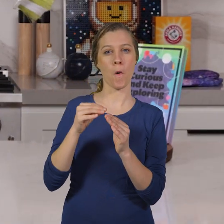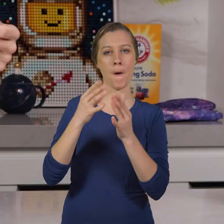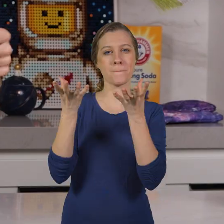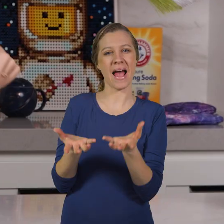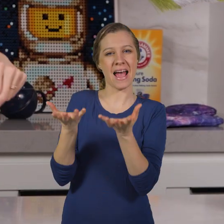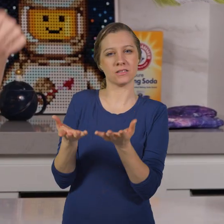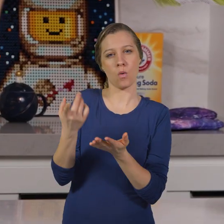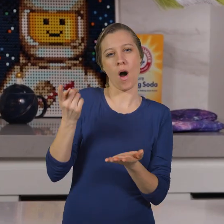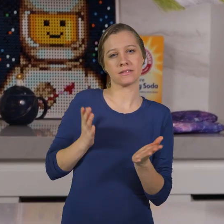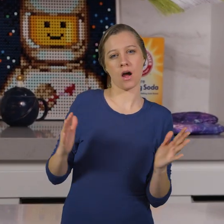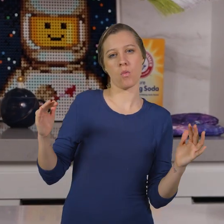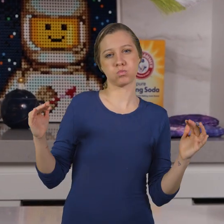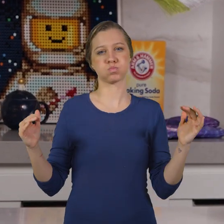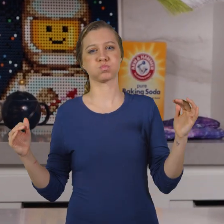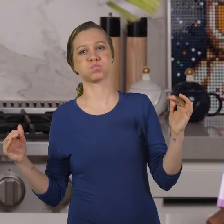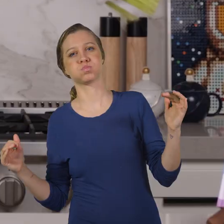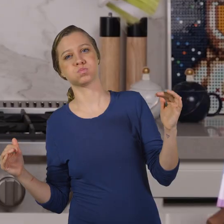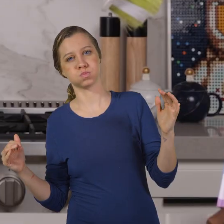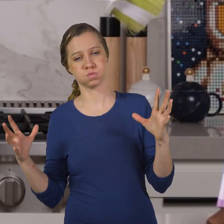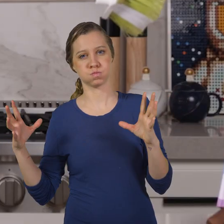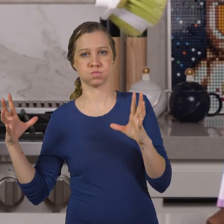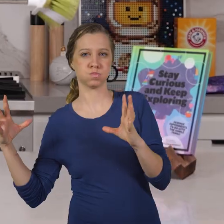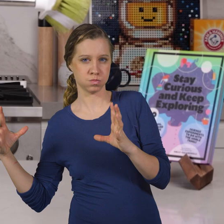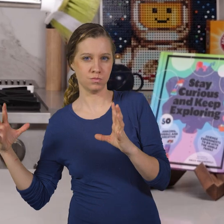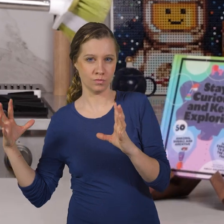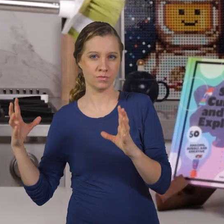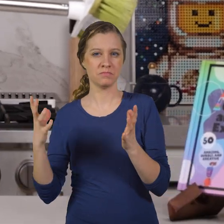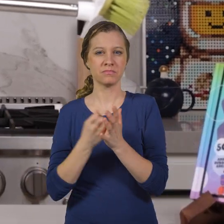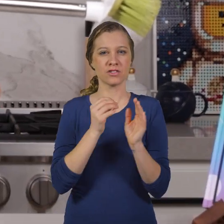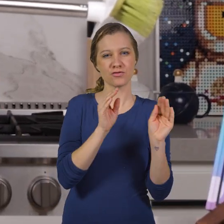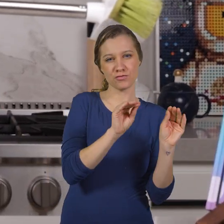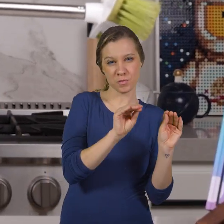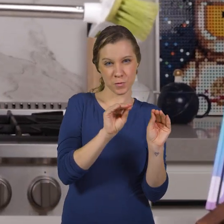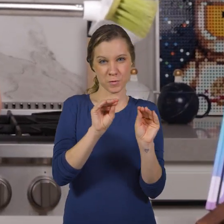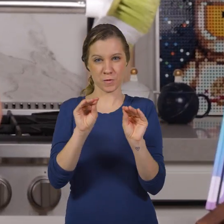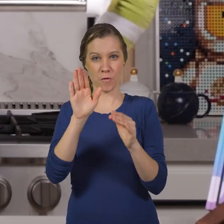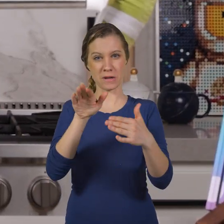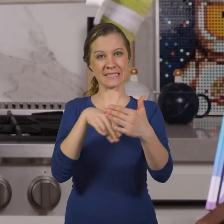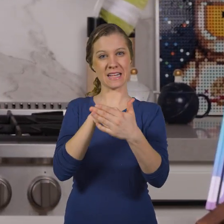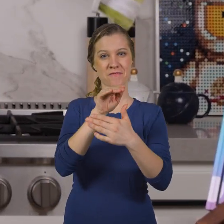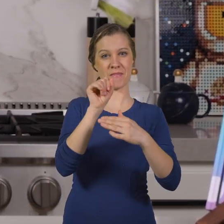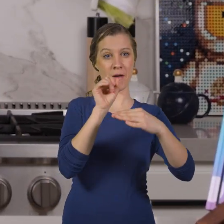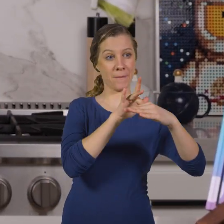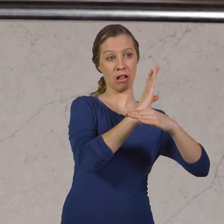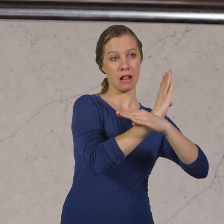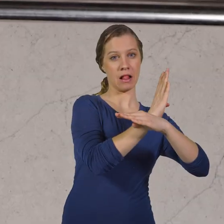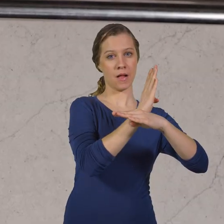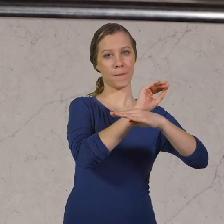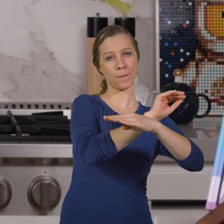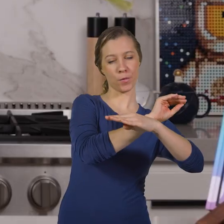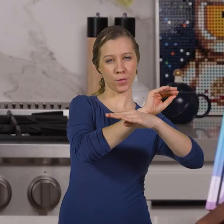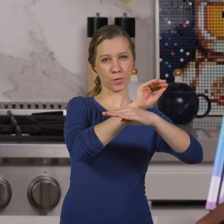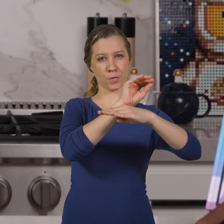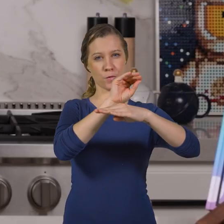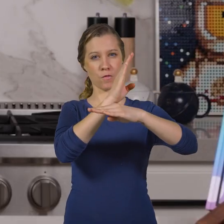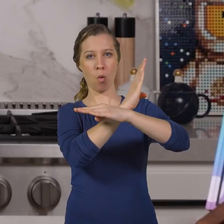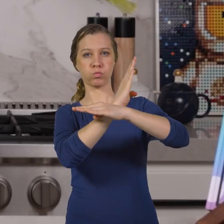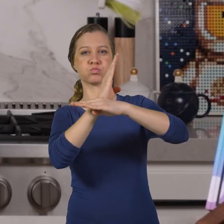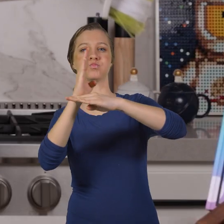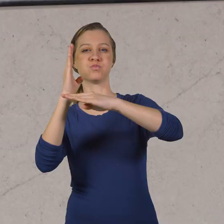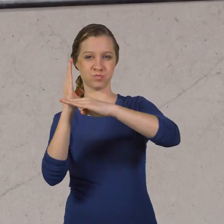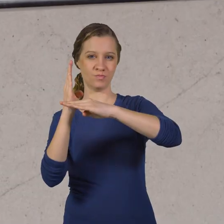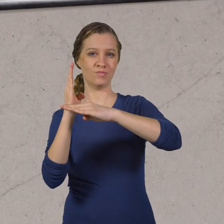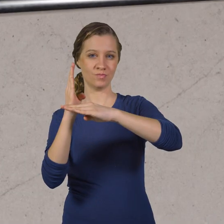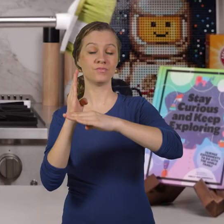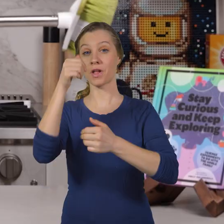broom, there's more mass on one side. That's shifting your center of mass from the center over